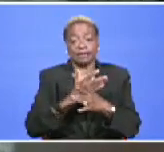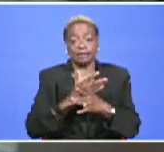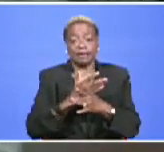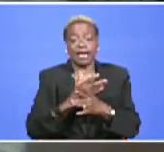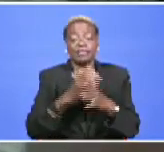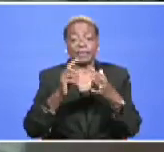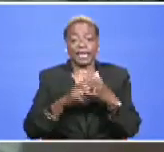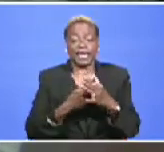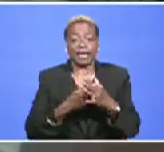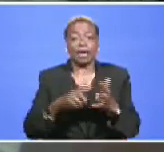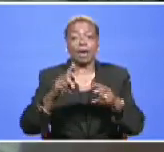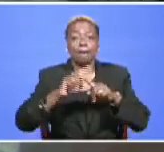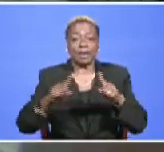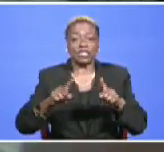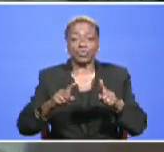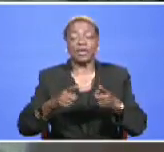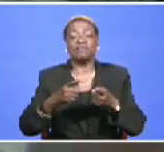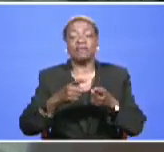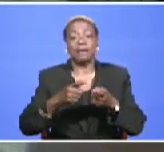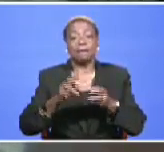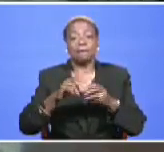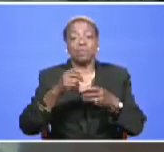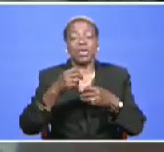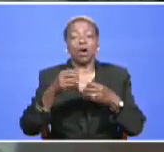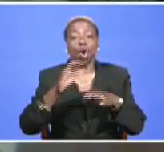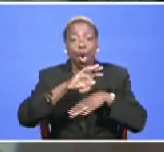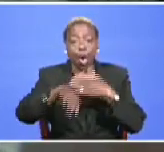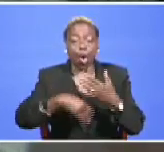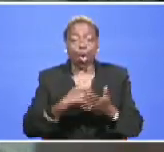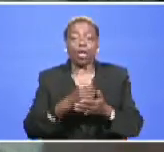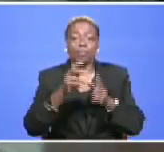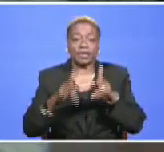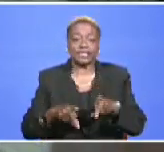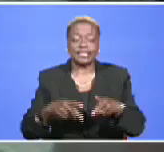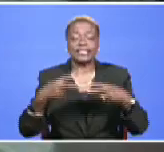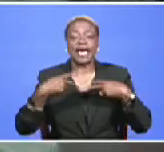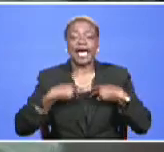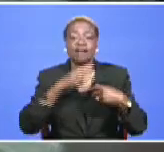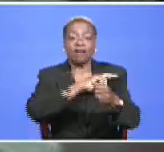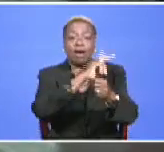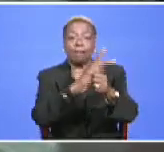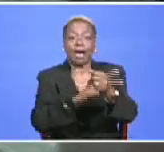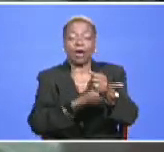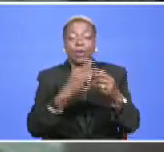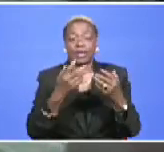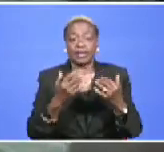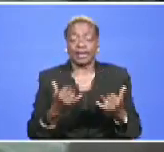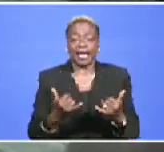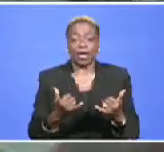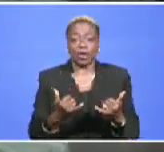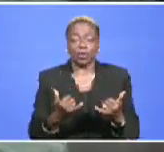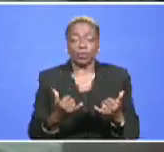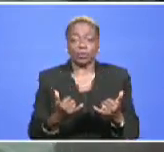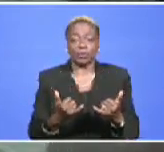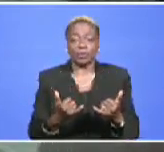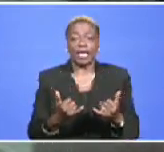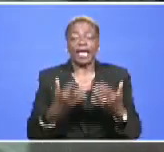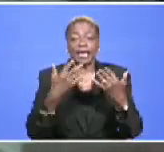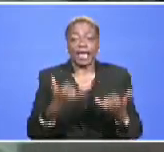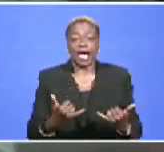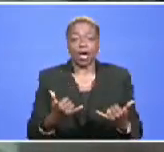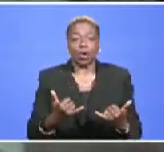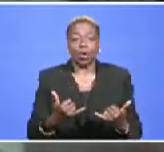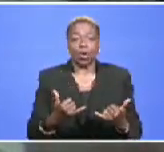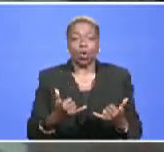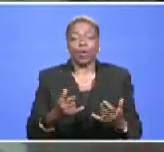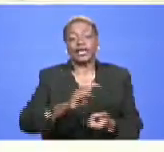have restored power to all consumers on the other circuit. And now we are in the process of changing this